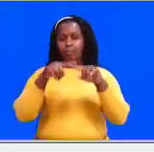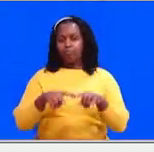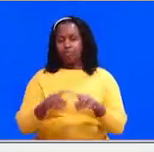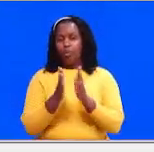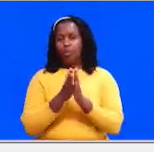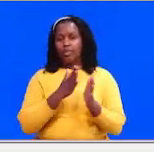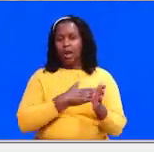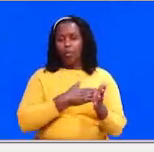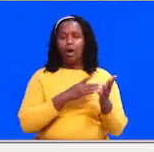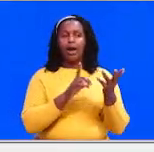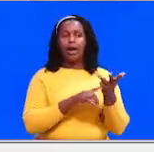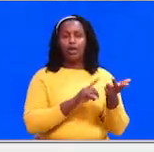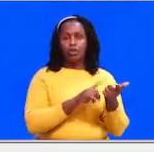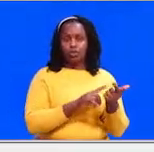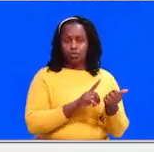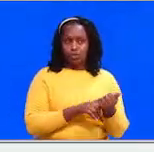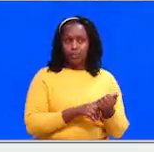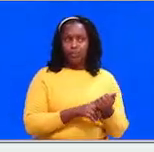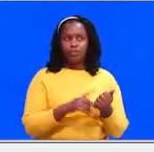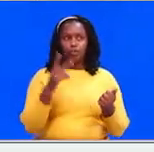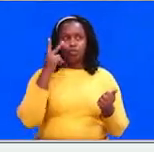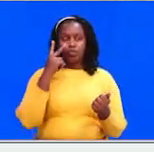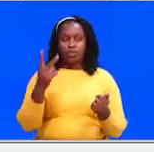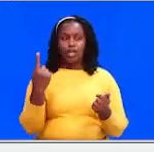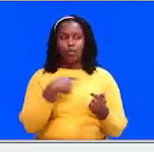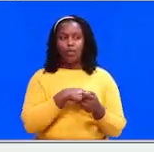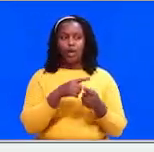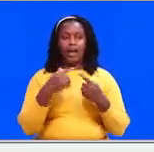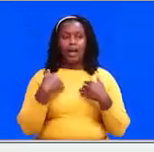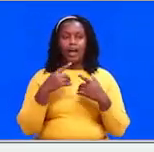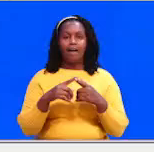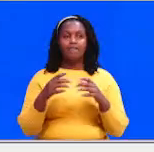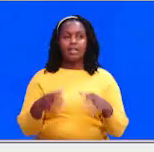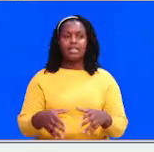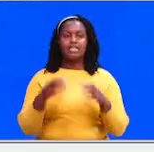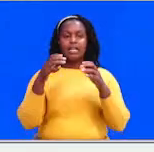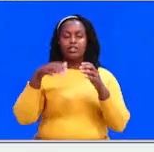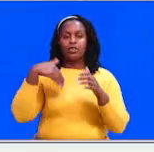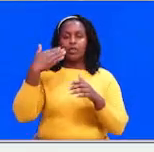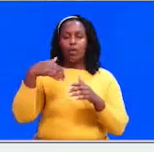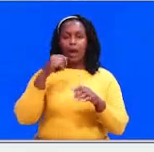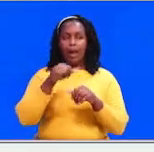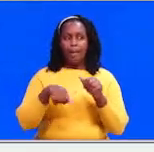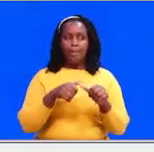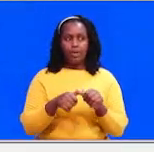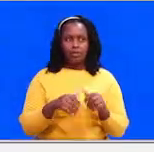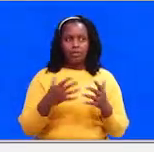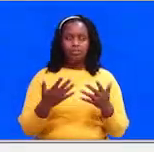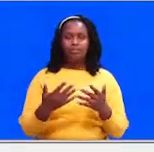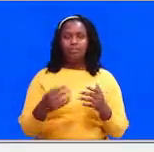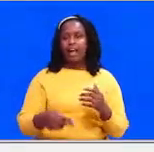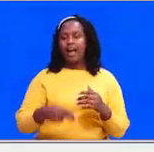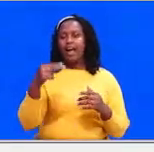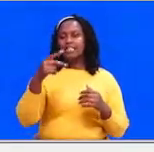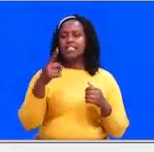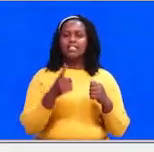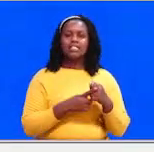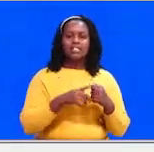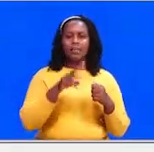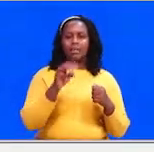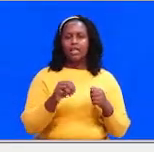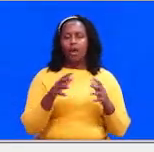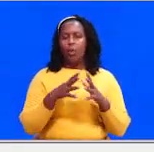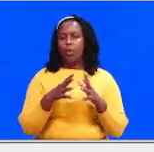So in this case, this is the tank where the sewage sits. It's usually about 5.6 meters by 2 meters wide, so taking